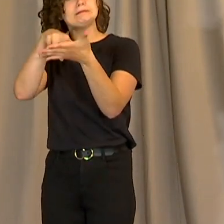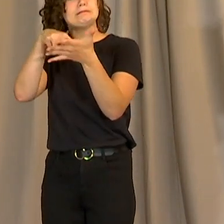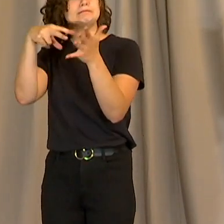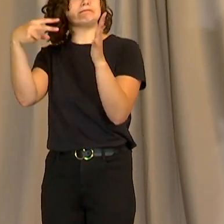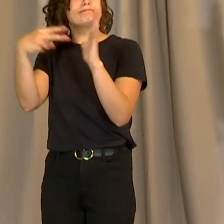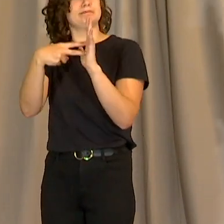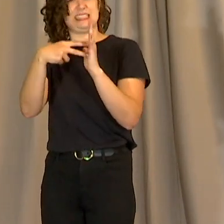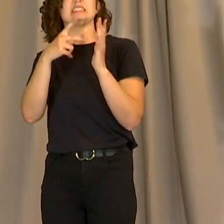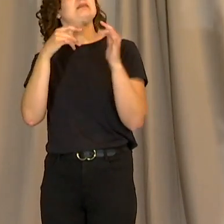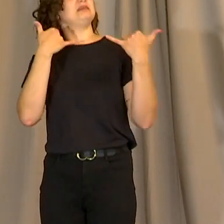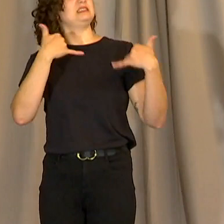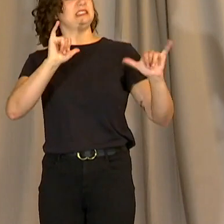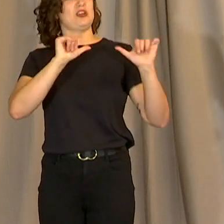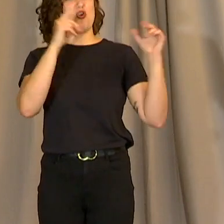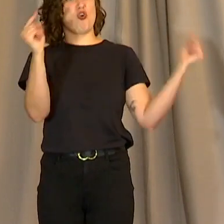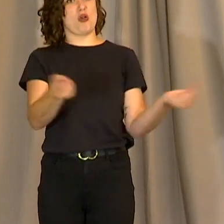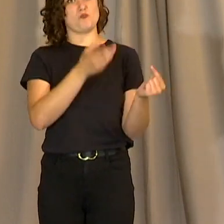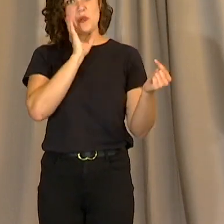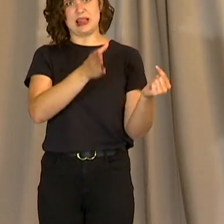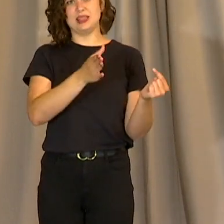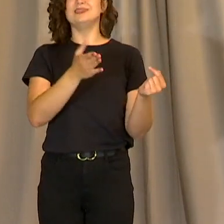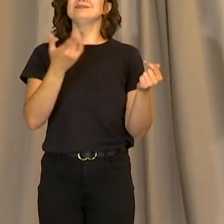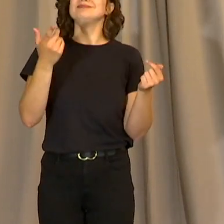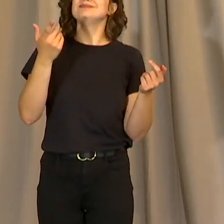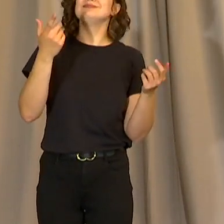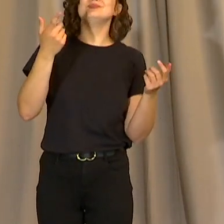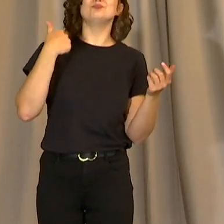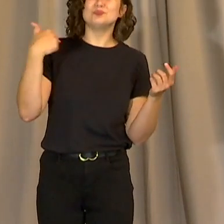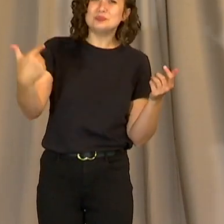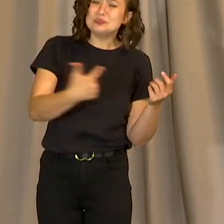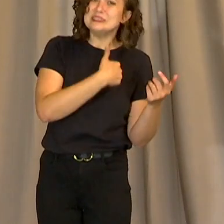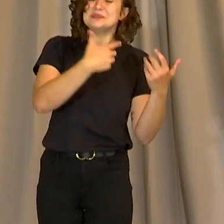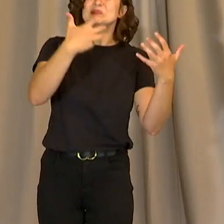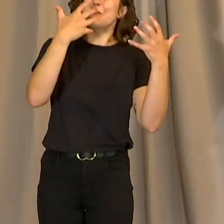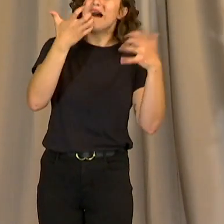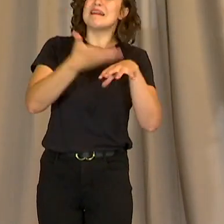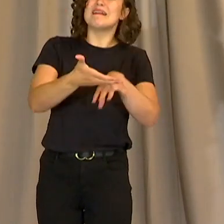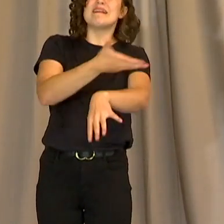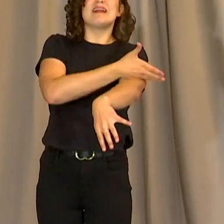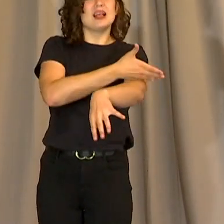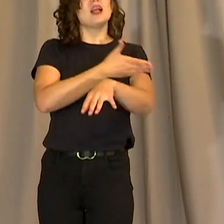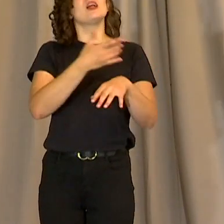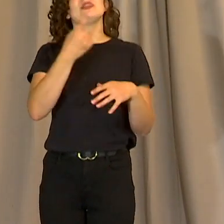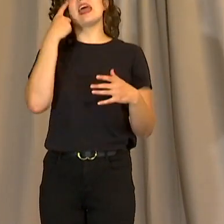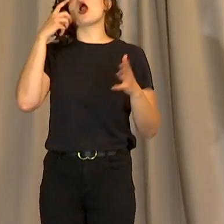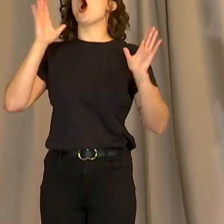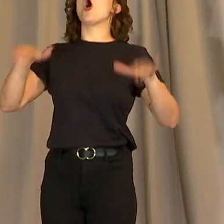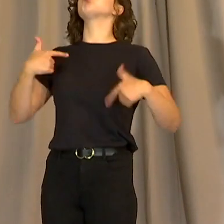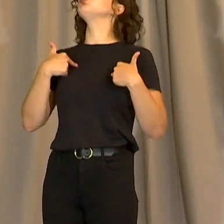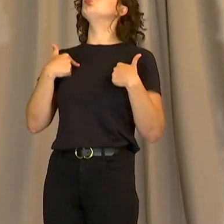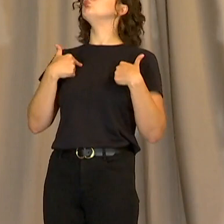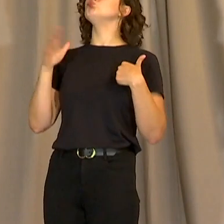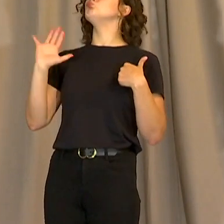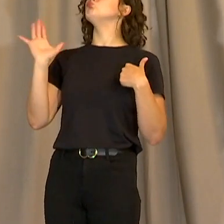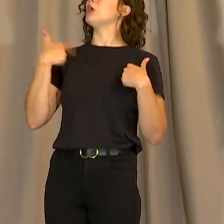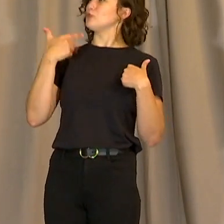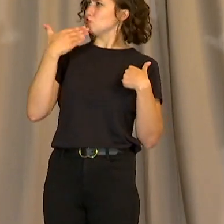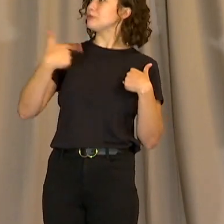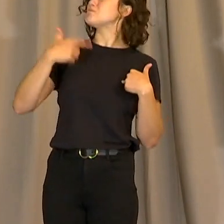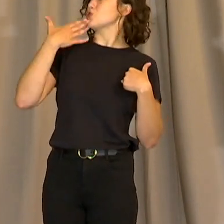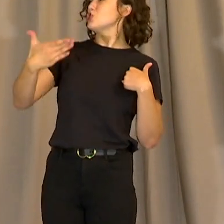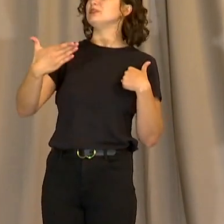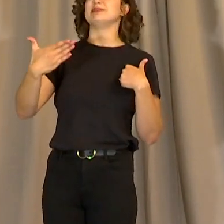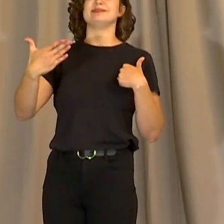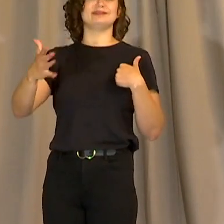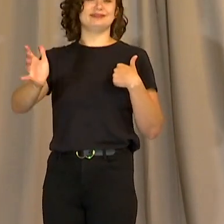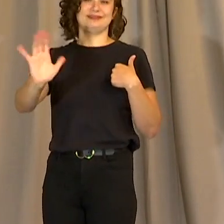think we want to be better than, no, not us, we're the good ones. No, we're all terrible. Show up as your terrible self and